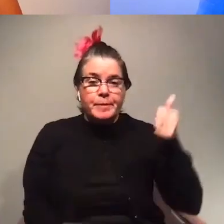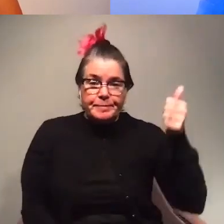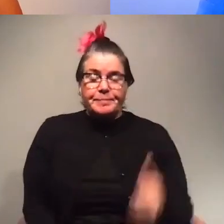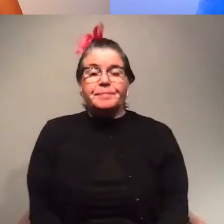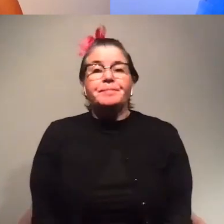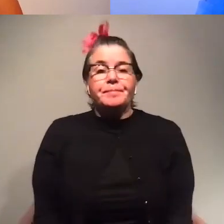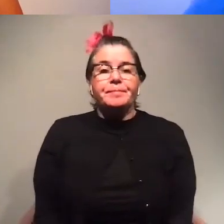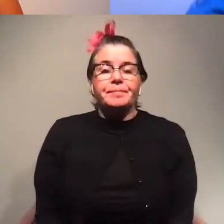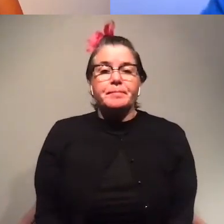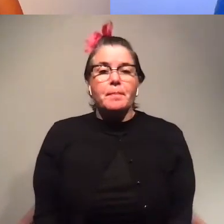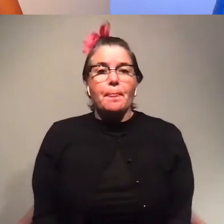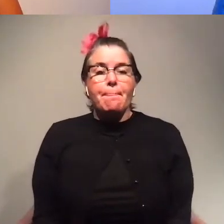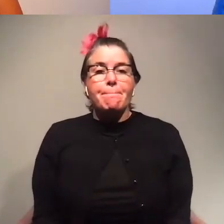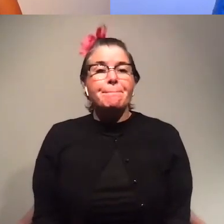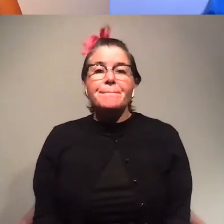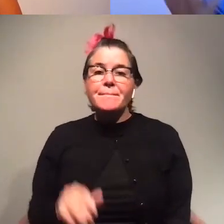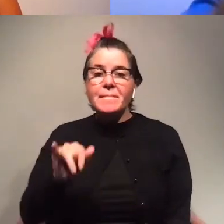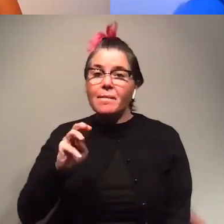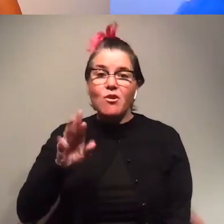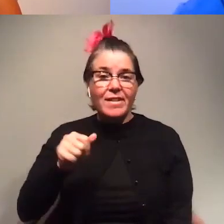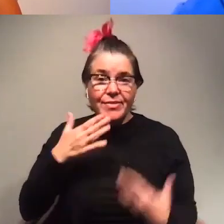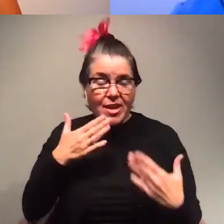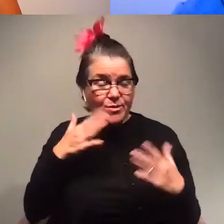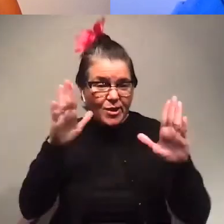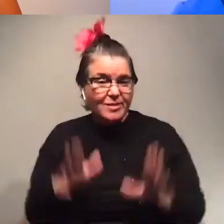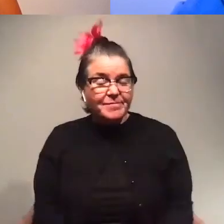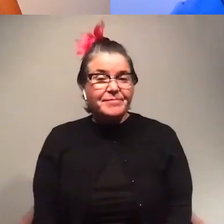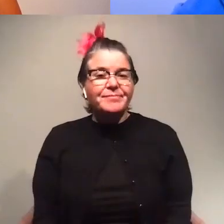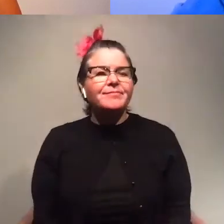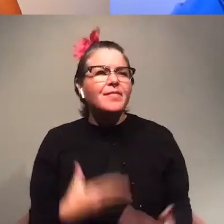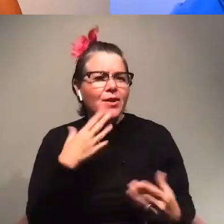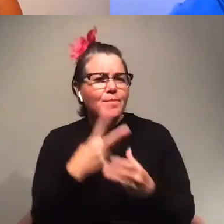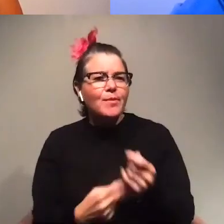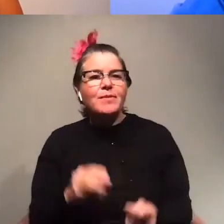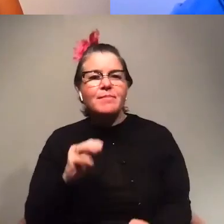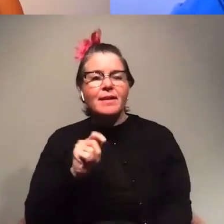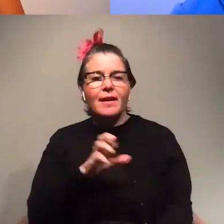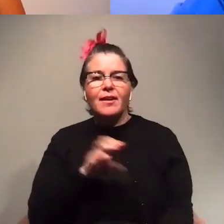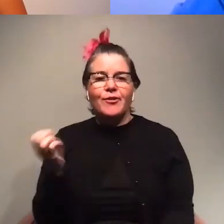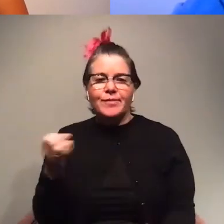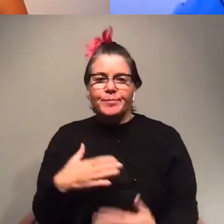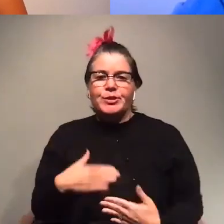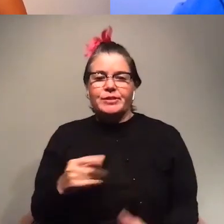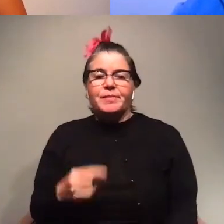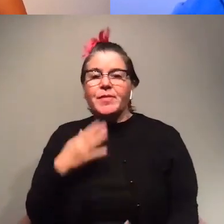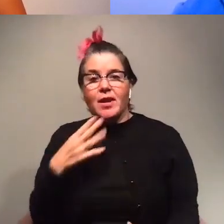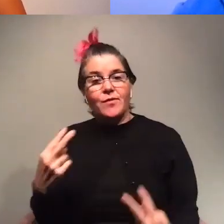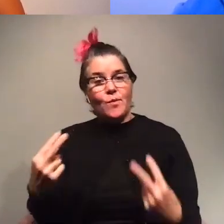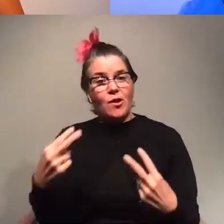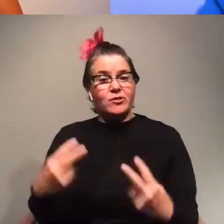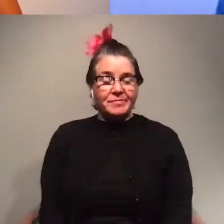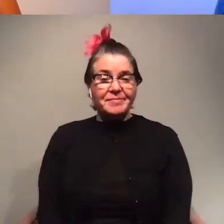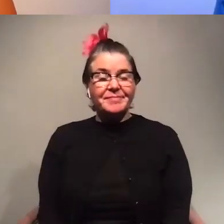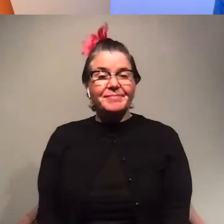it. But yeah, Imari, thank you so much. It was awesome. Thank you both, Maddie and Erin. Appreciate it. Thank you all for having me.